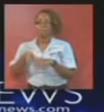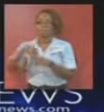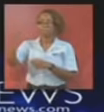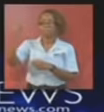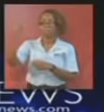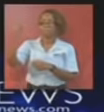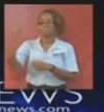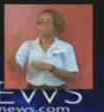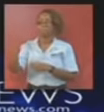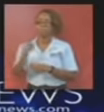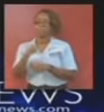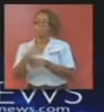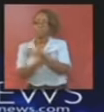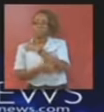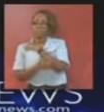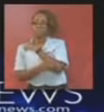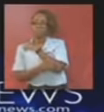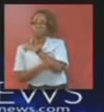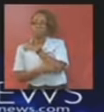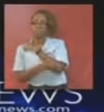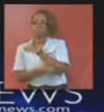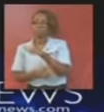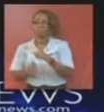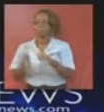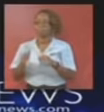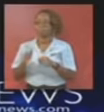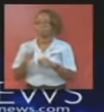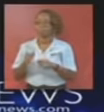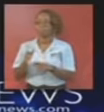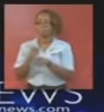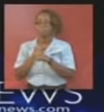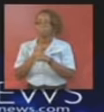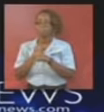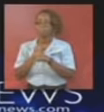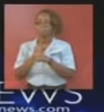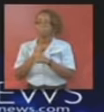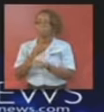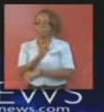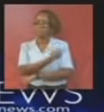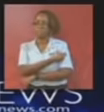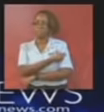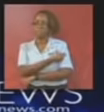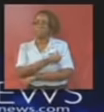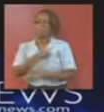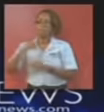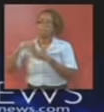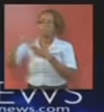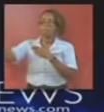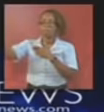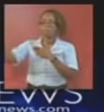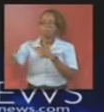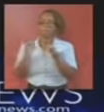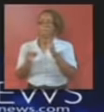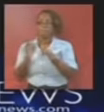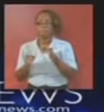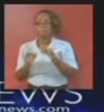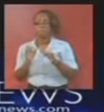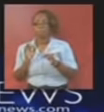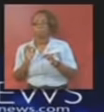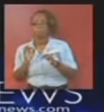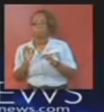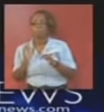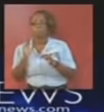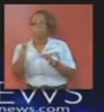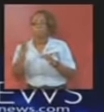a national be treated differently? In other words, when he returns, would he still have a self-isolate, etc.? I know